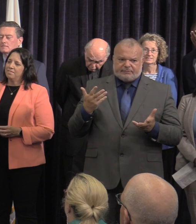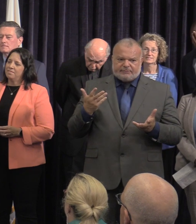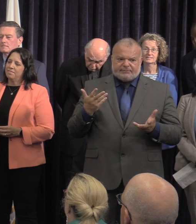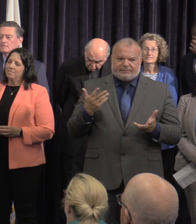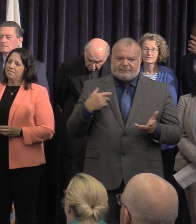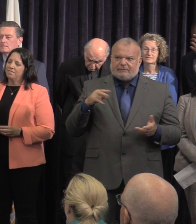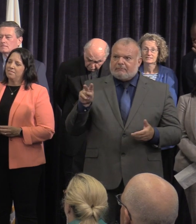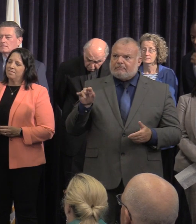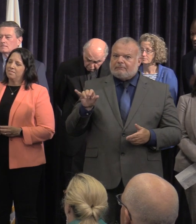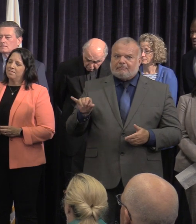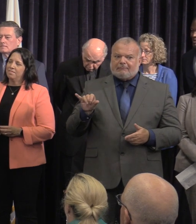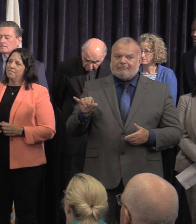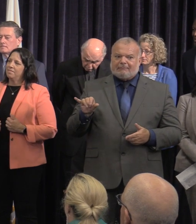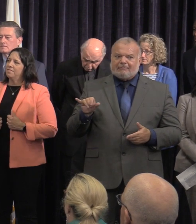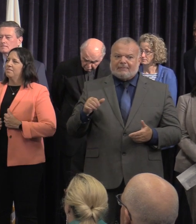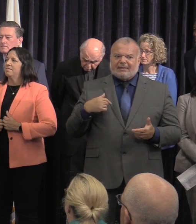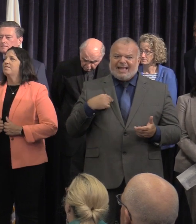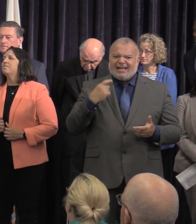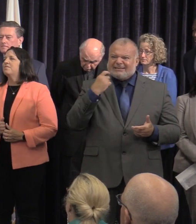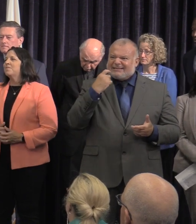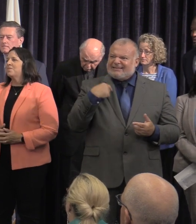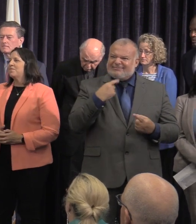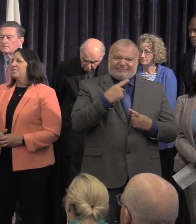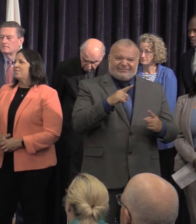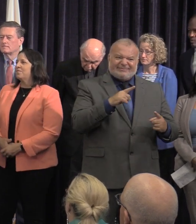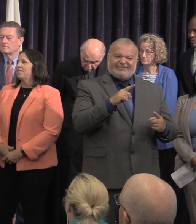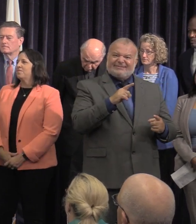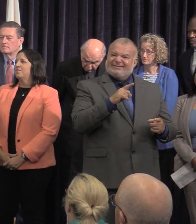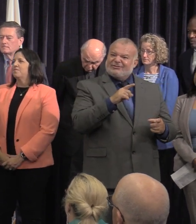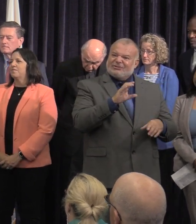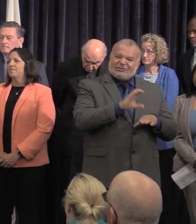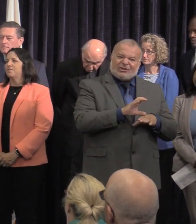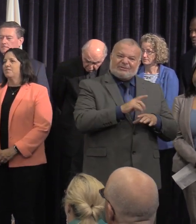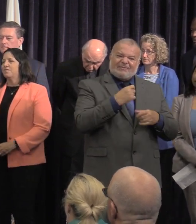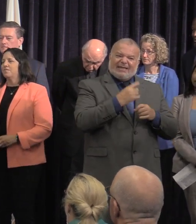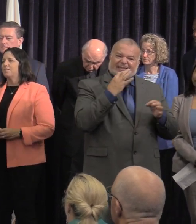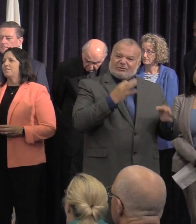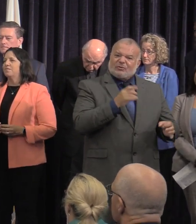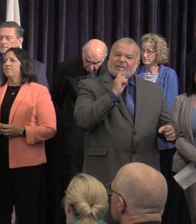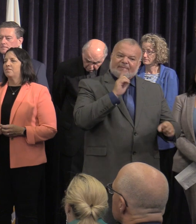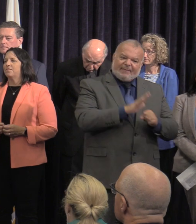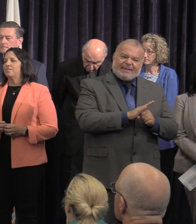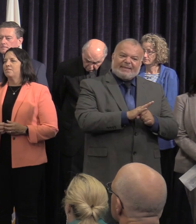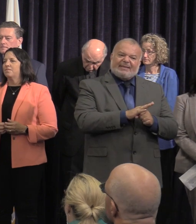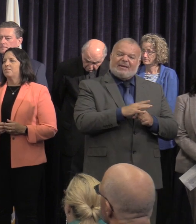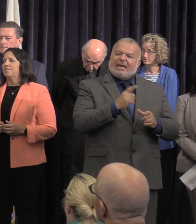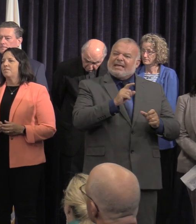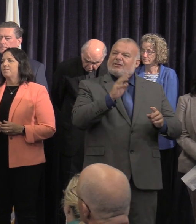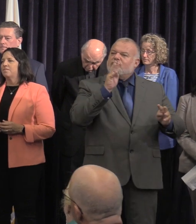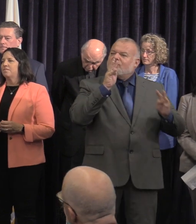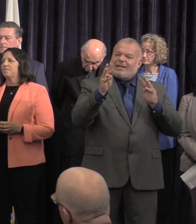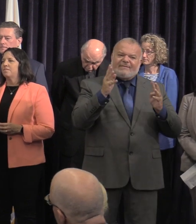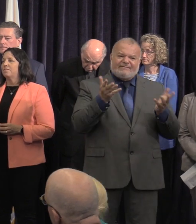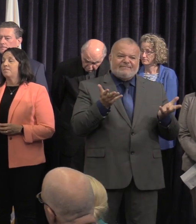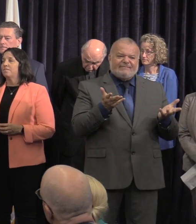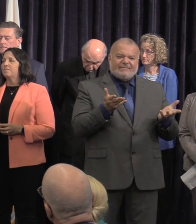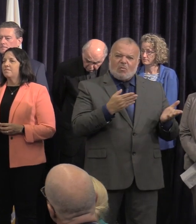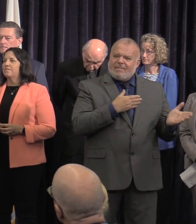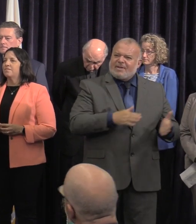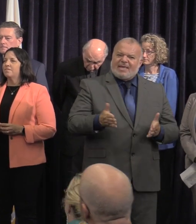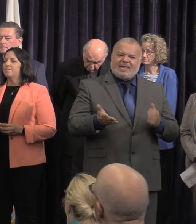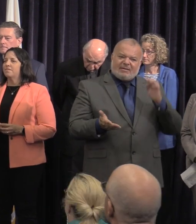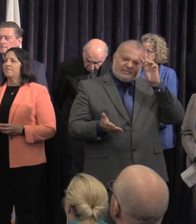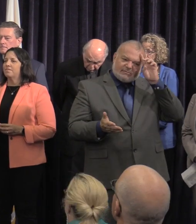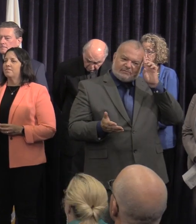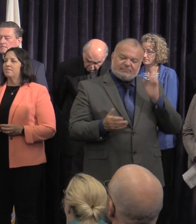and honestly, to address this and address it well, we need to be bold and creative and think outside the box. So who